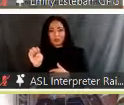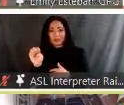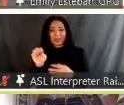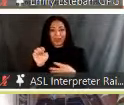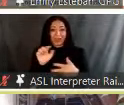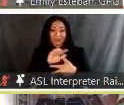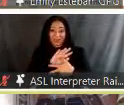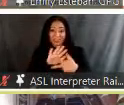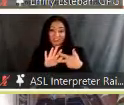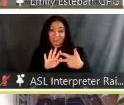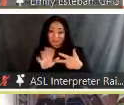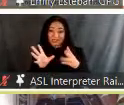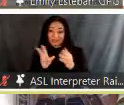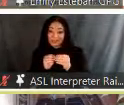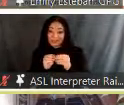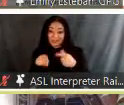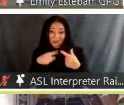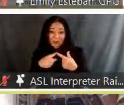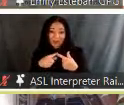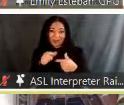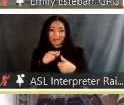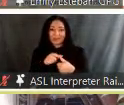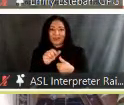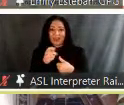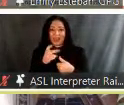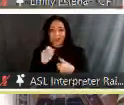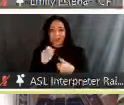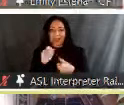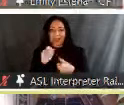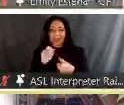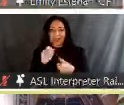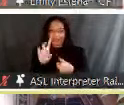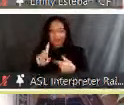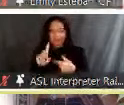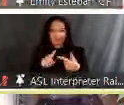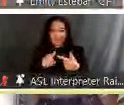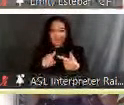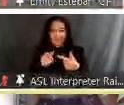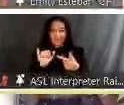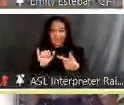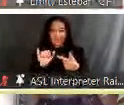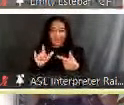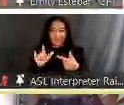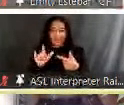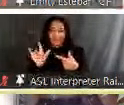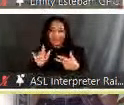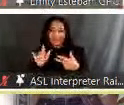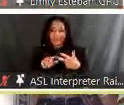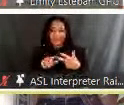meetings will be on April 27th, May 25th, and June 22nd.